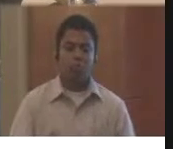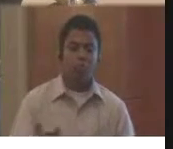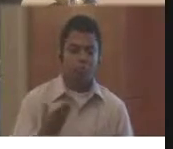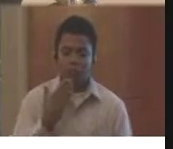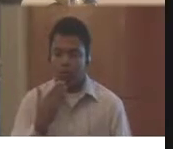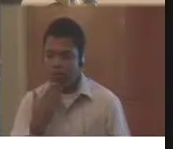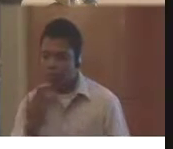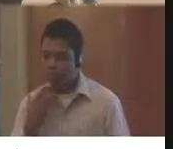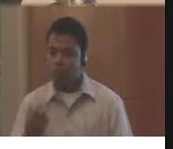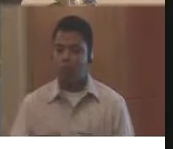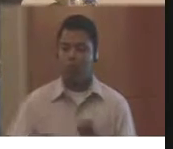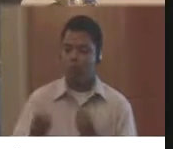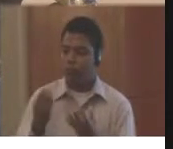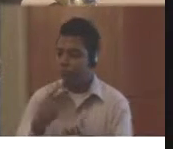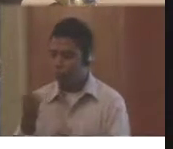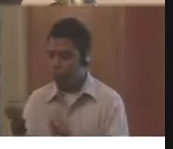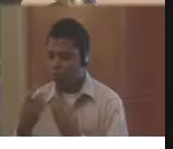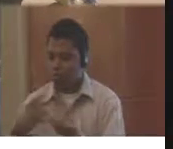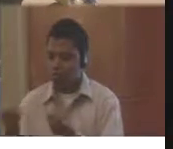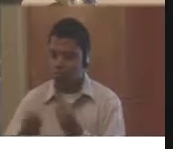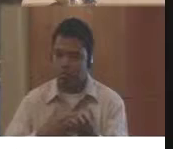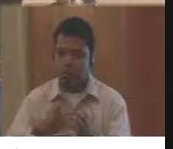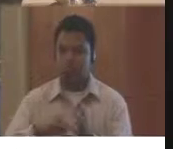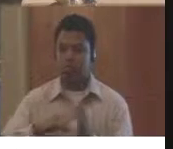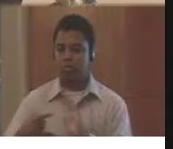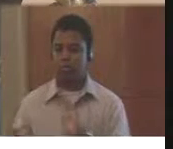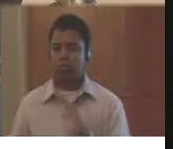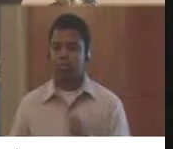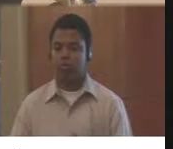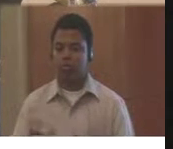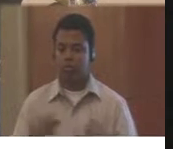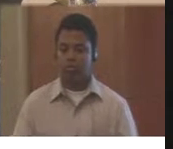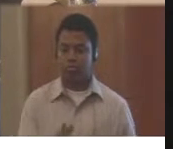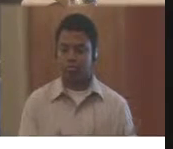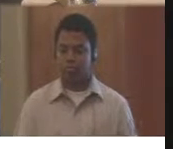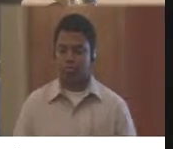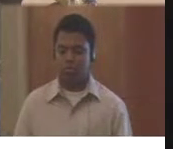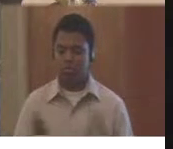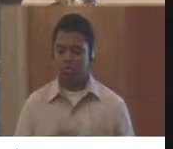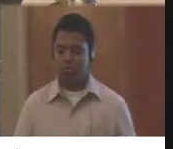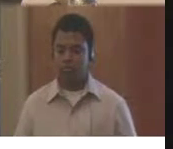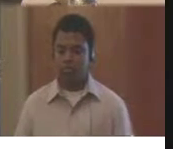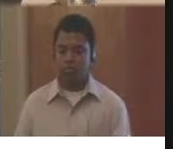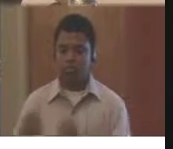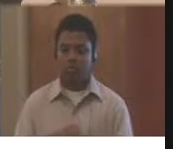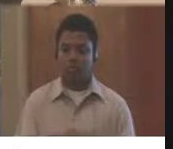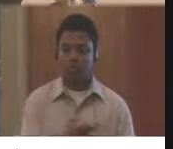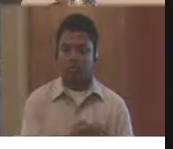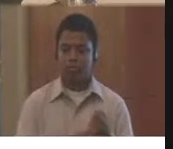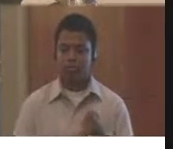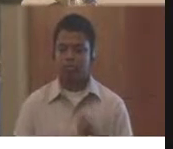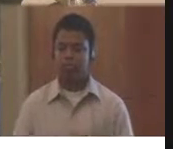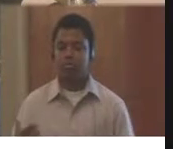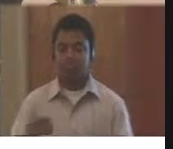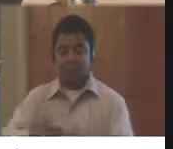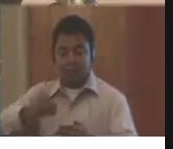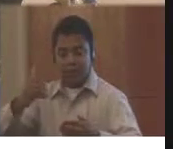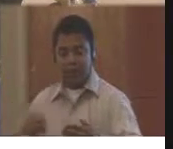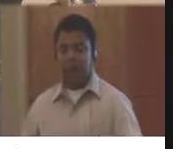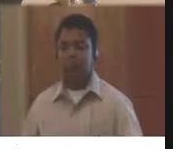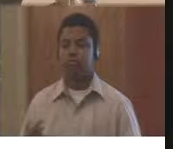information systems, as well as proper planning for early recovery to ensure the protection of livelihoods and productive